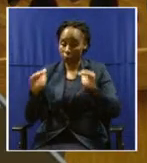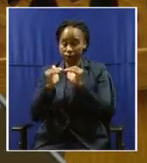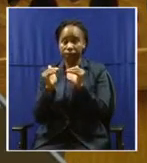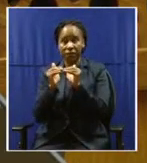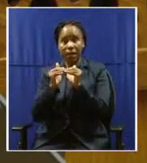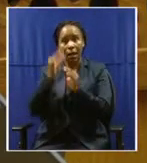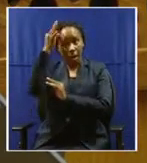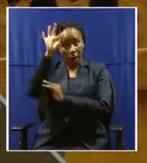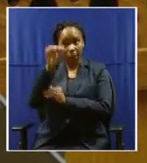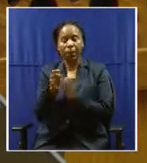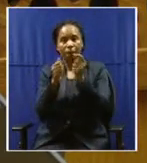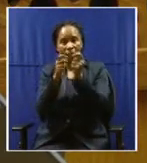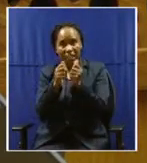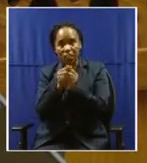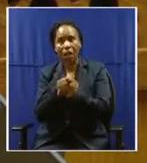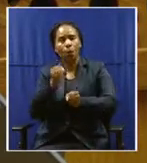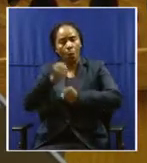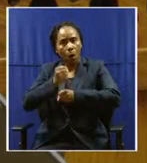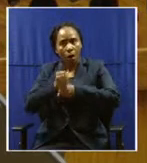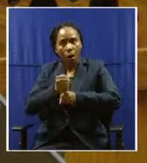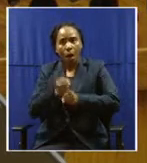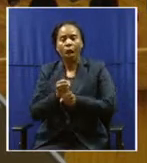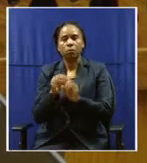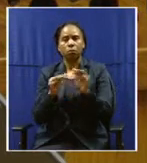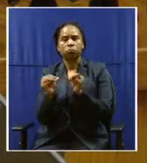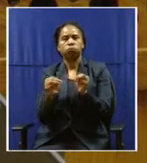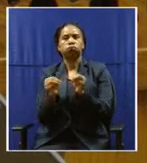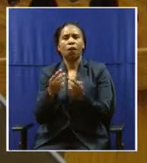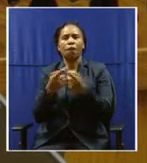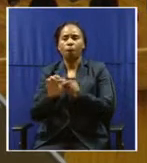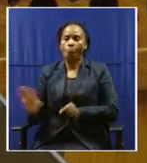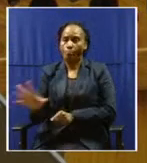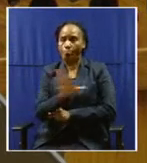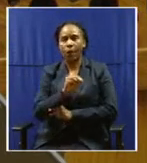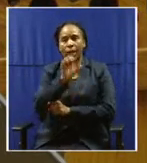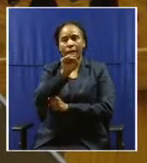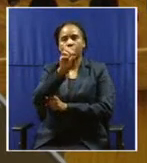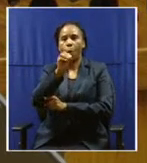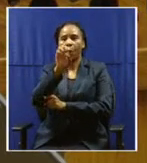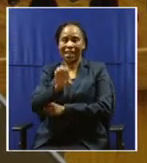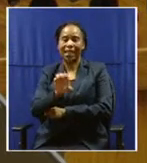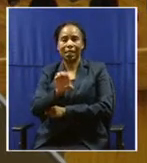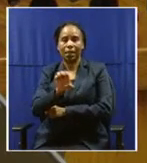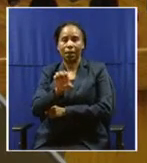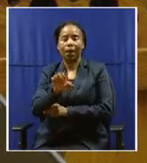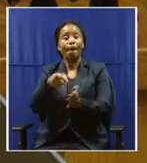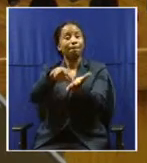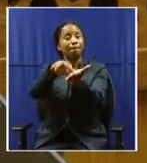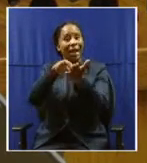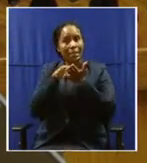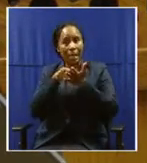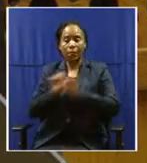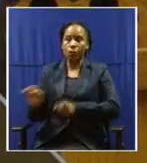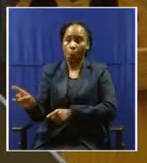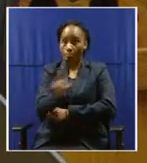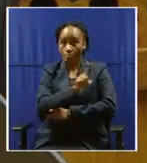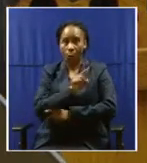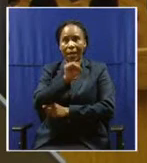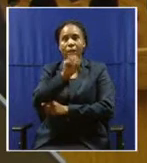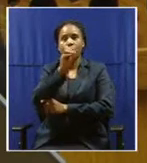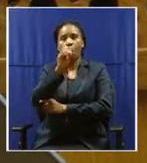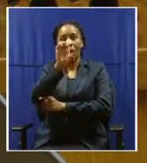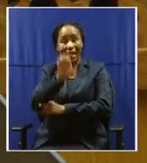and operational performance framework for all our SOEs. The mandates of all SOEs are